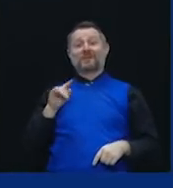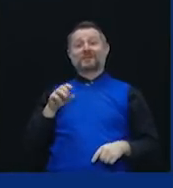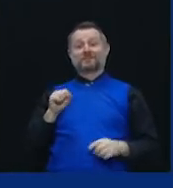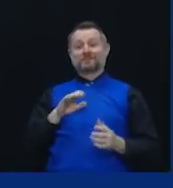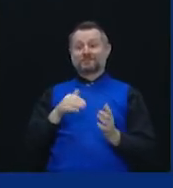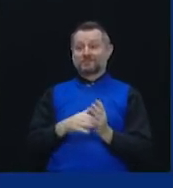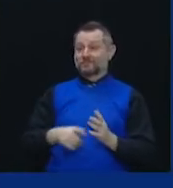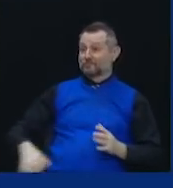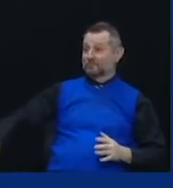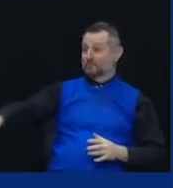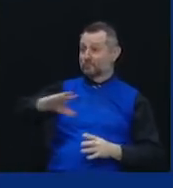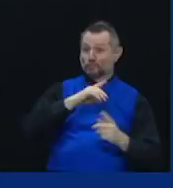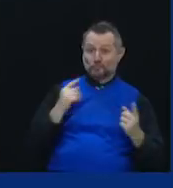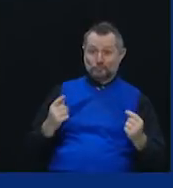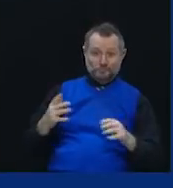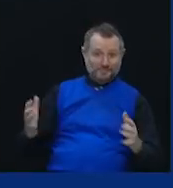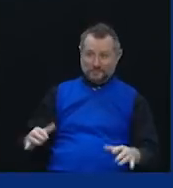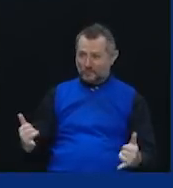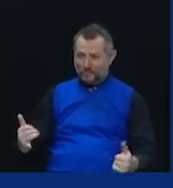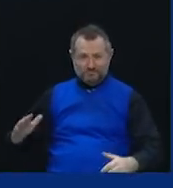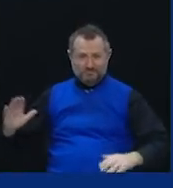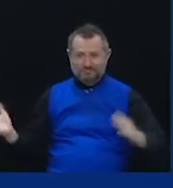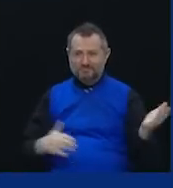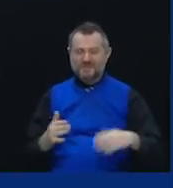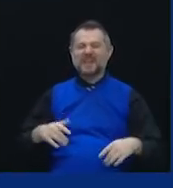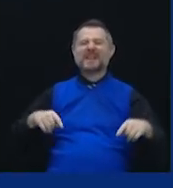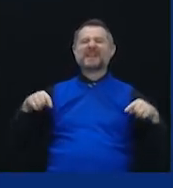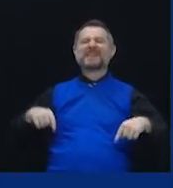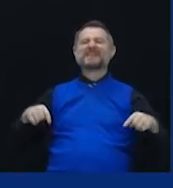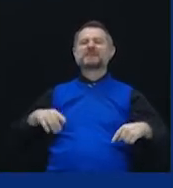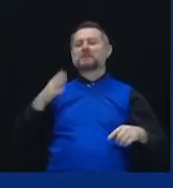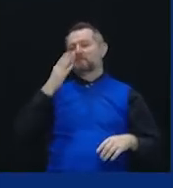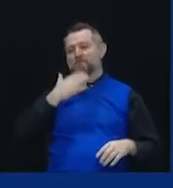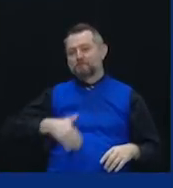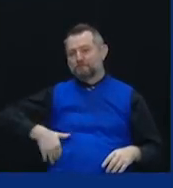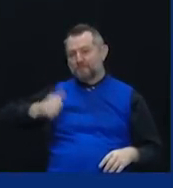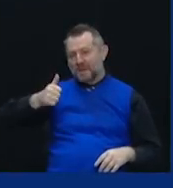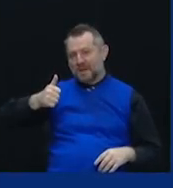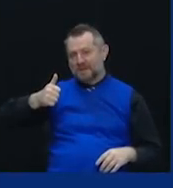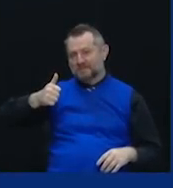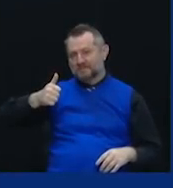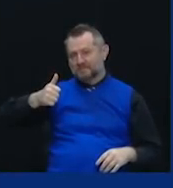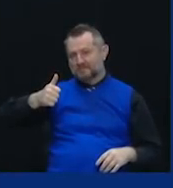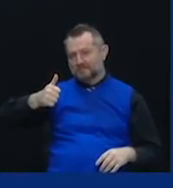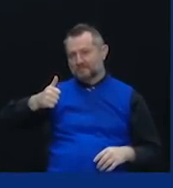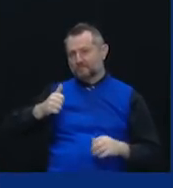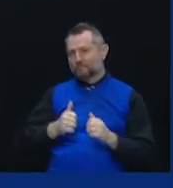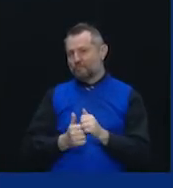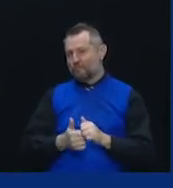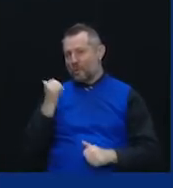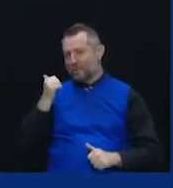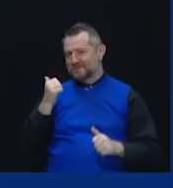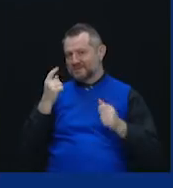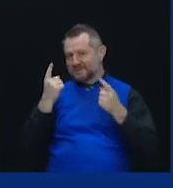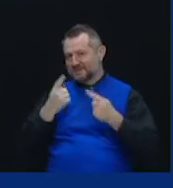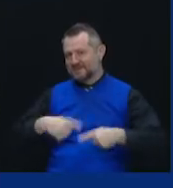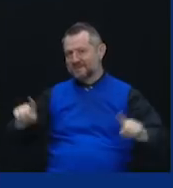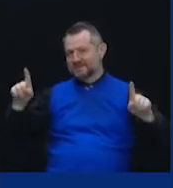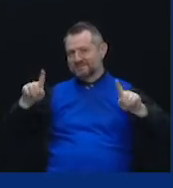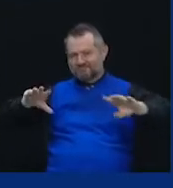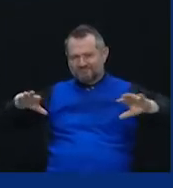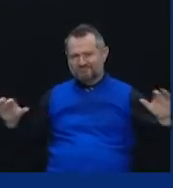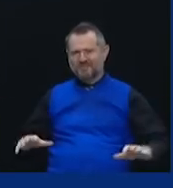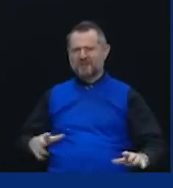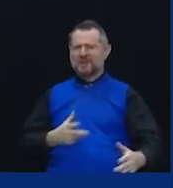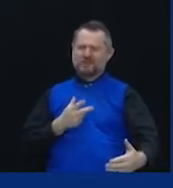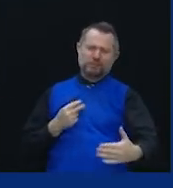today, this is the best, most productive vaccination center in the United States